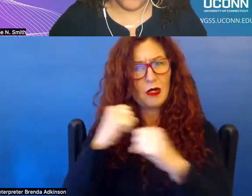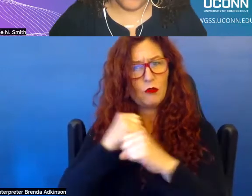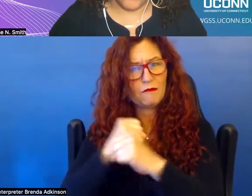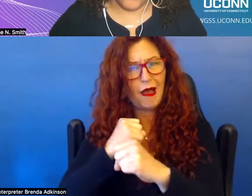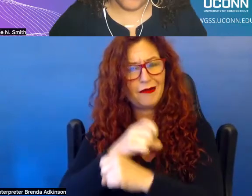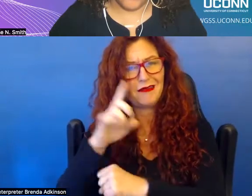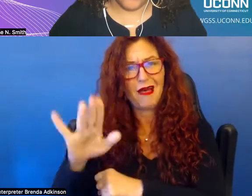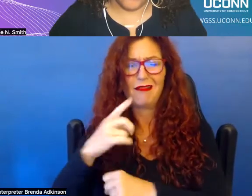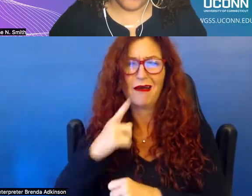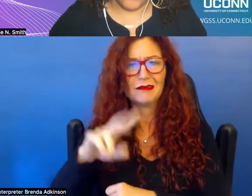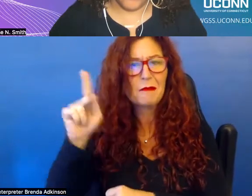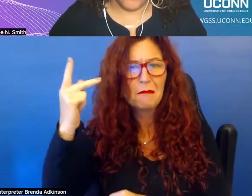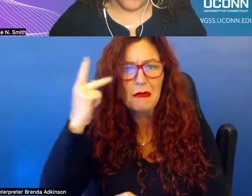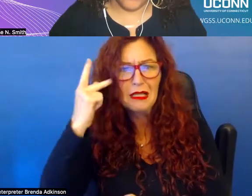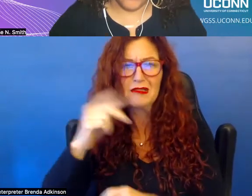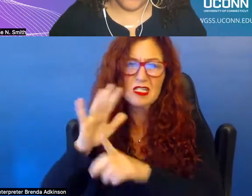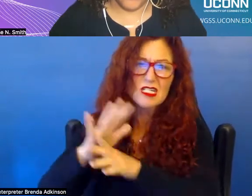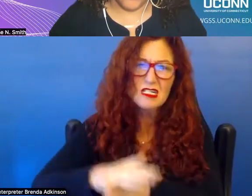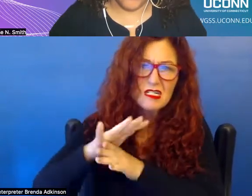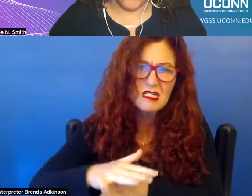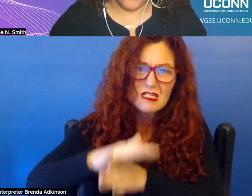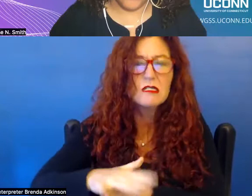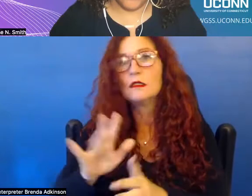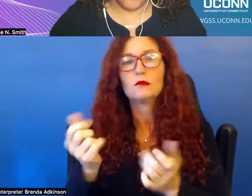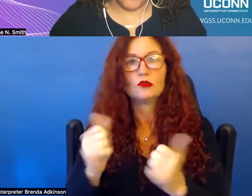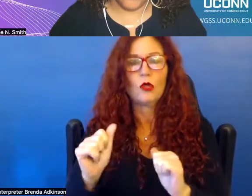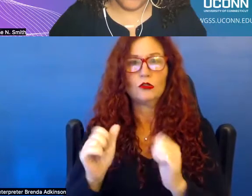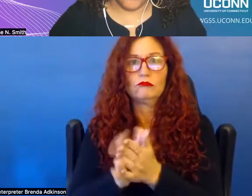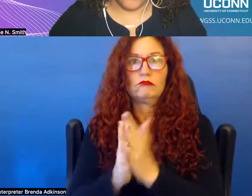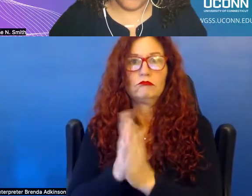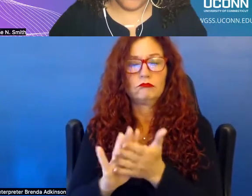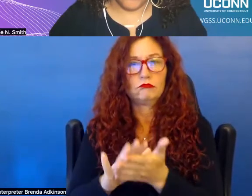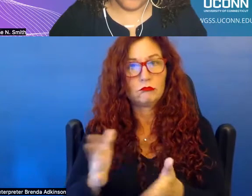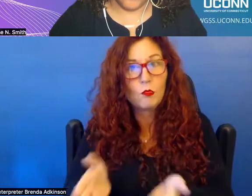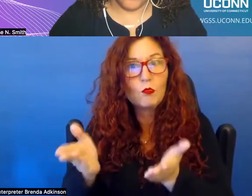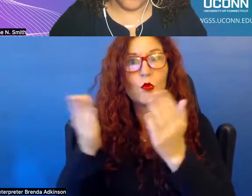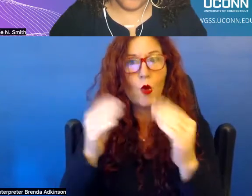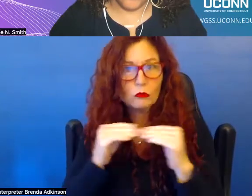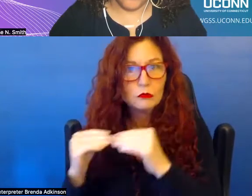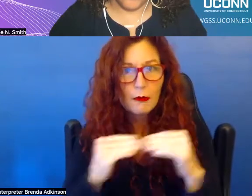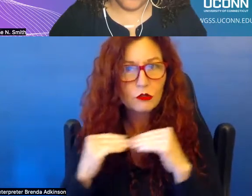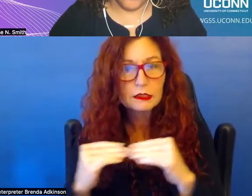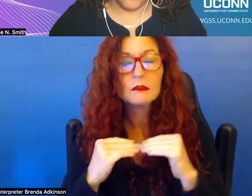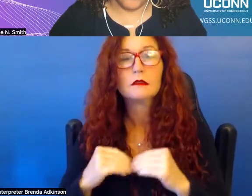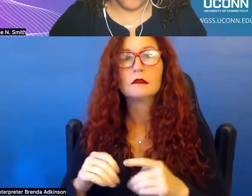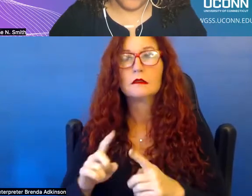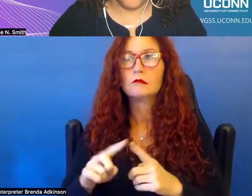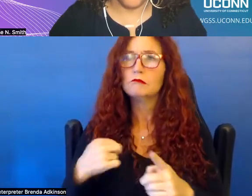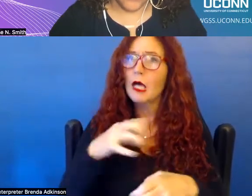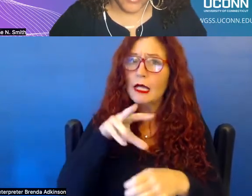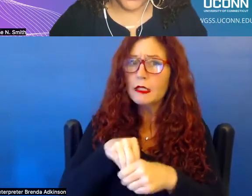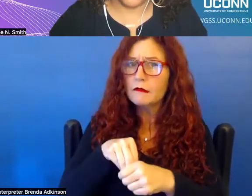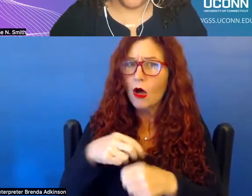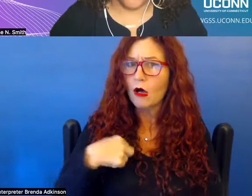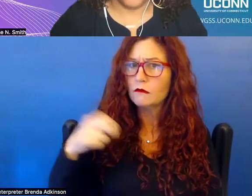right? I had been involved in the anti-apartheid movement on campuses, and I was a survivor, but I didn't identify as